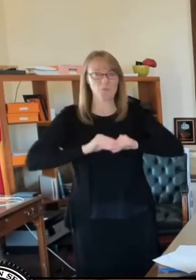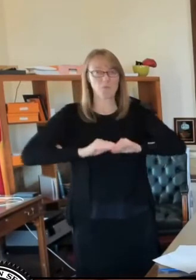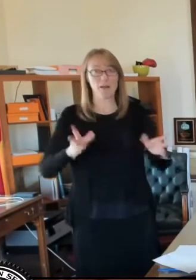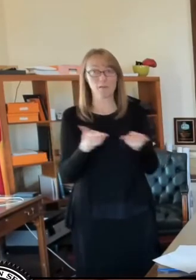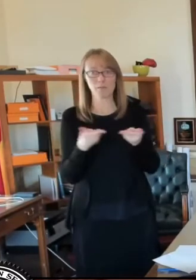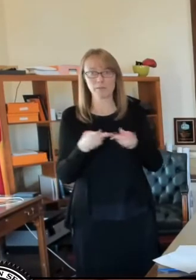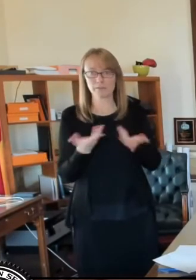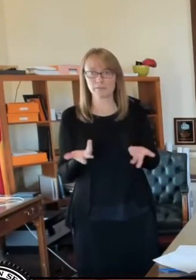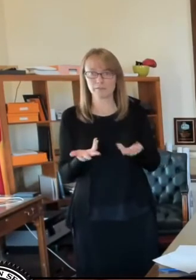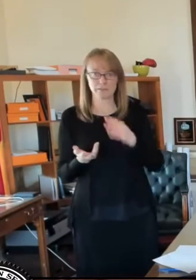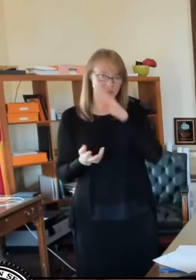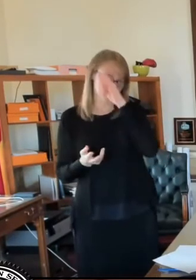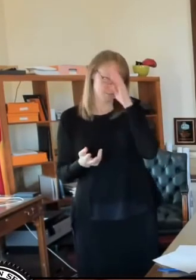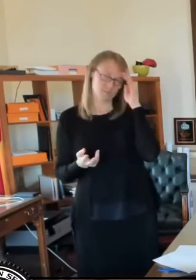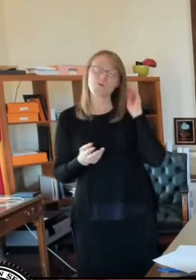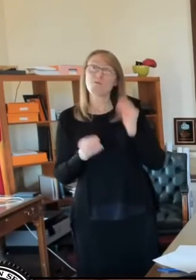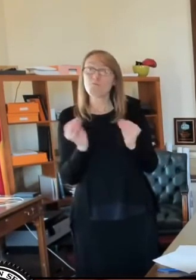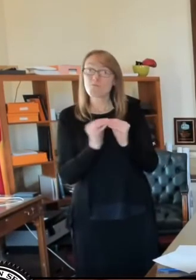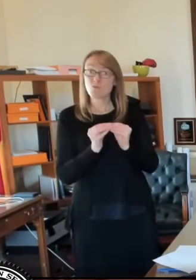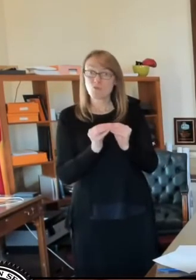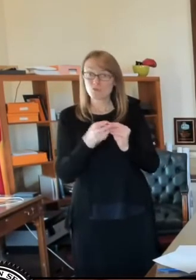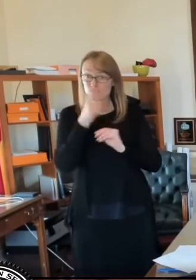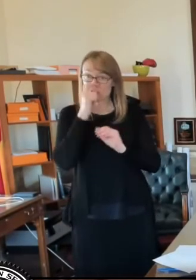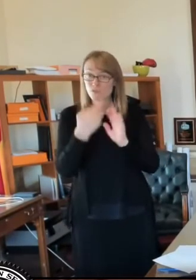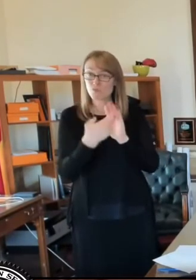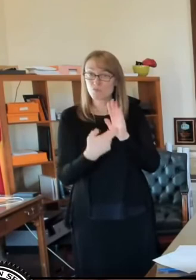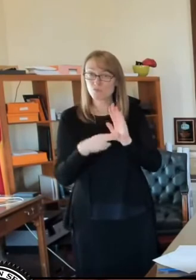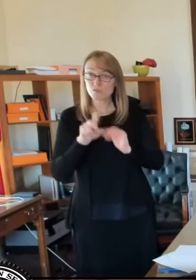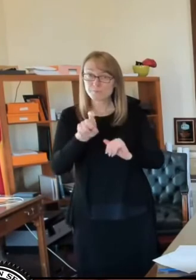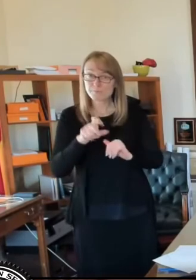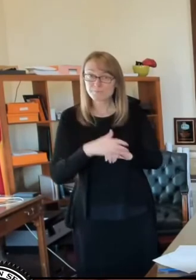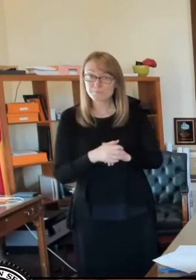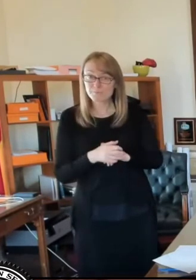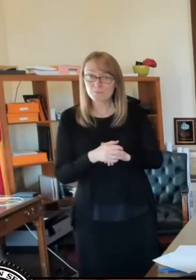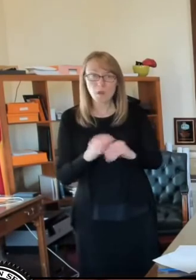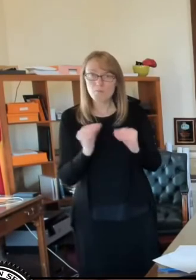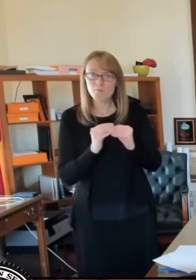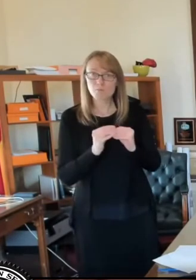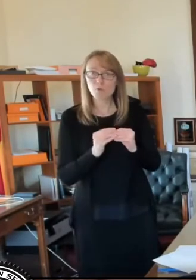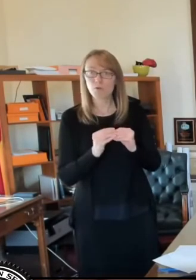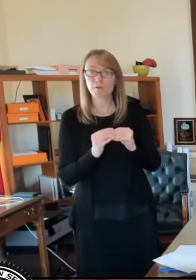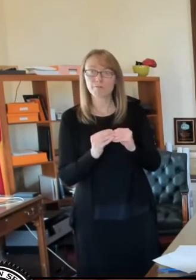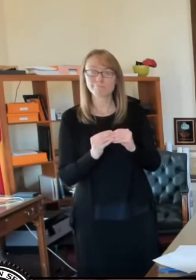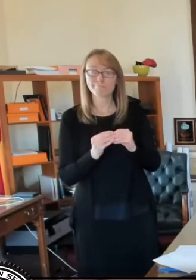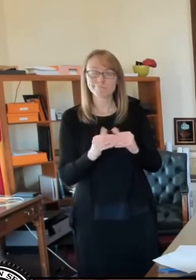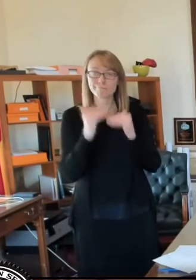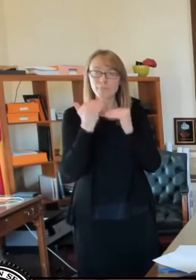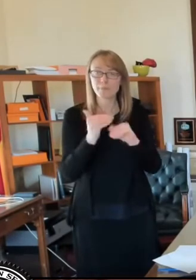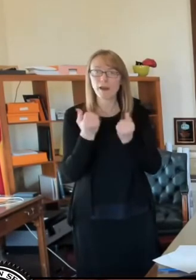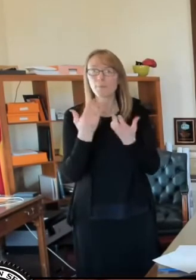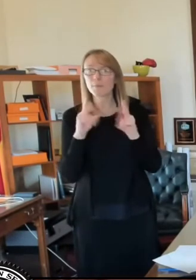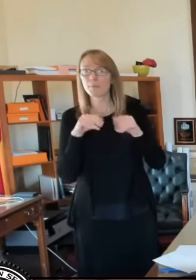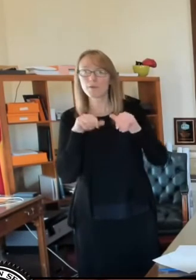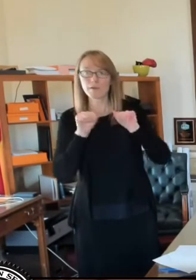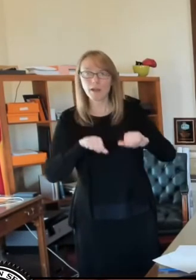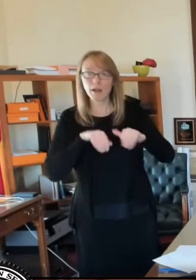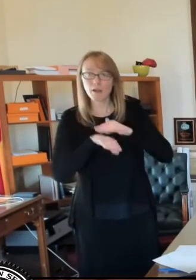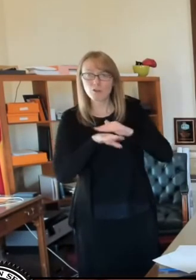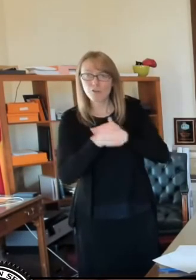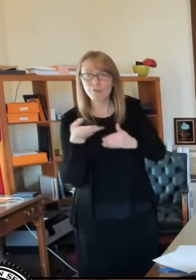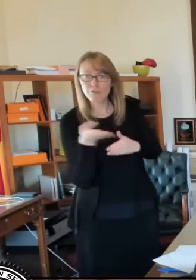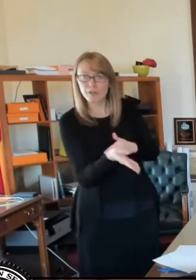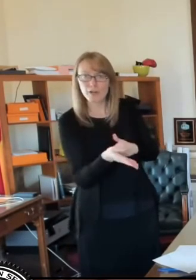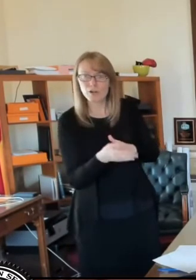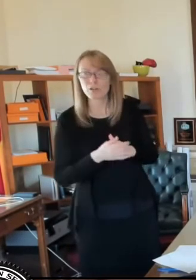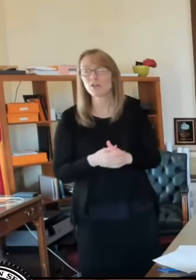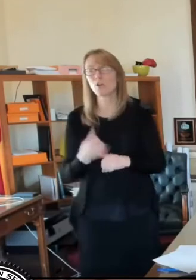capacity further? We've reduced our capacity already to 50%. We've already said that you have to wear masks. You have